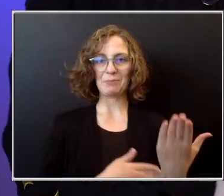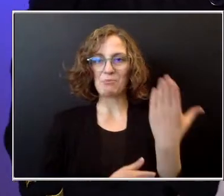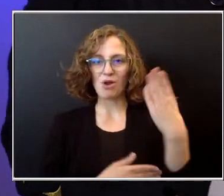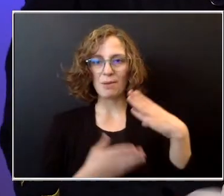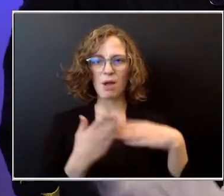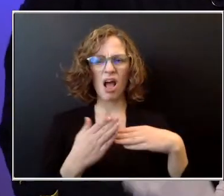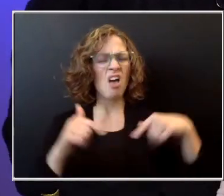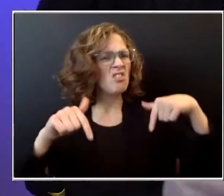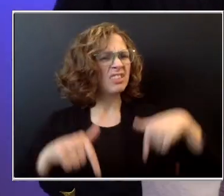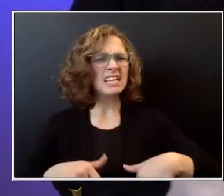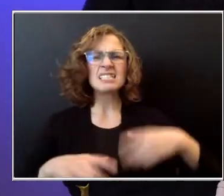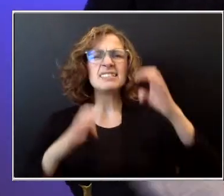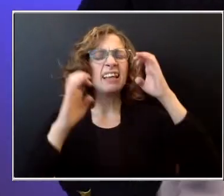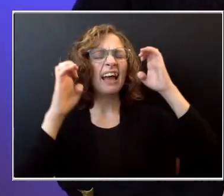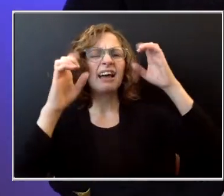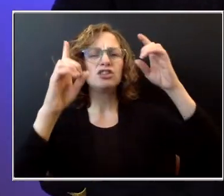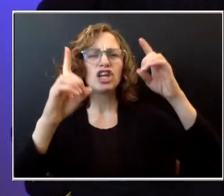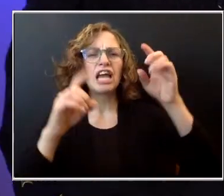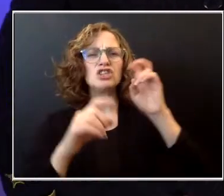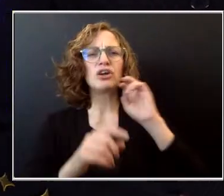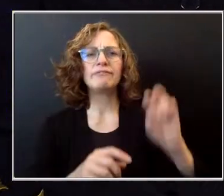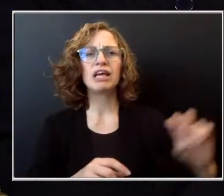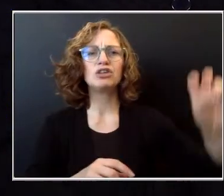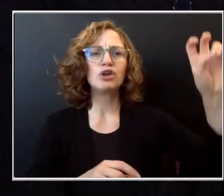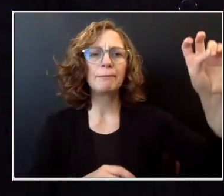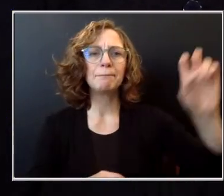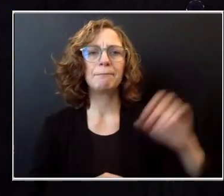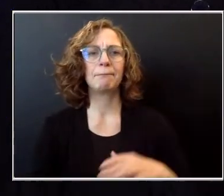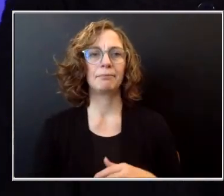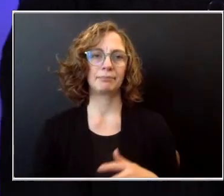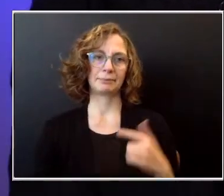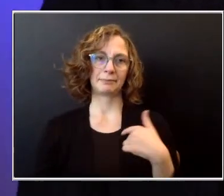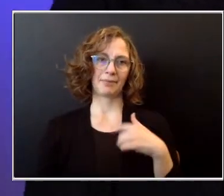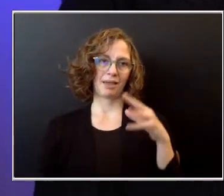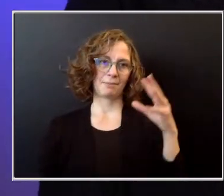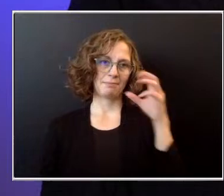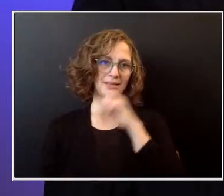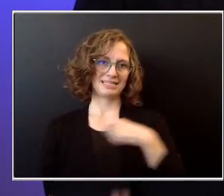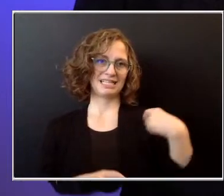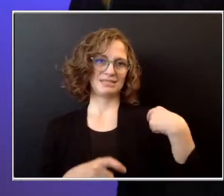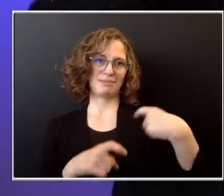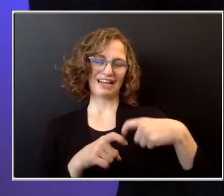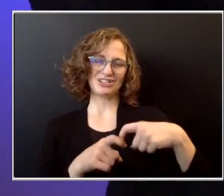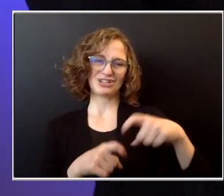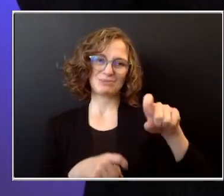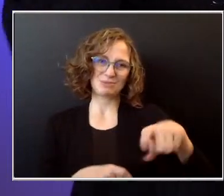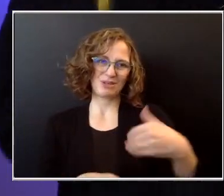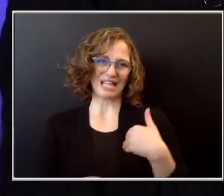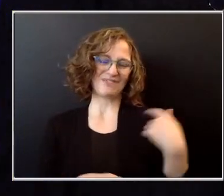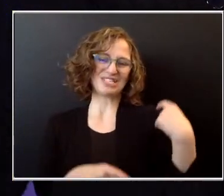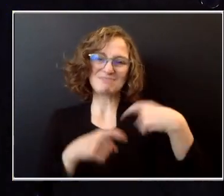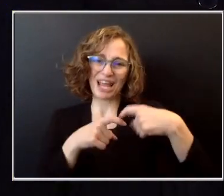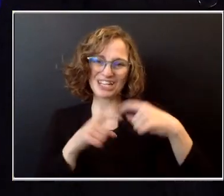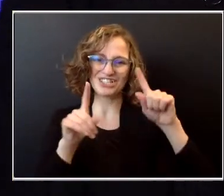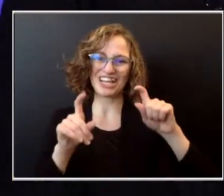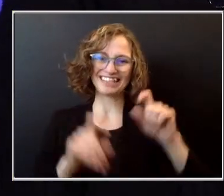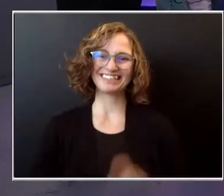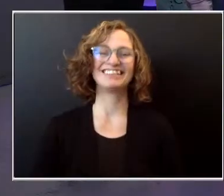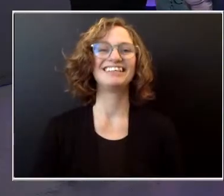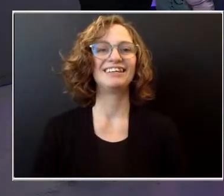trip. Correct. And I'm actually missing Spanish. I'm supposed to have a Spanish test. I know. Yeah, I'm just. Buena